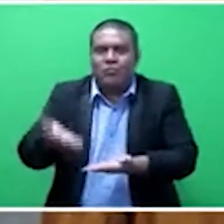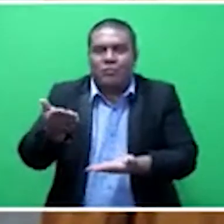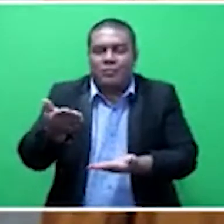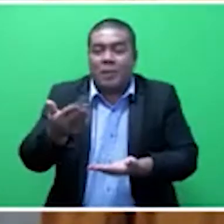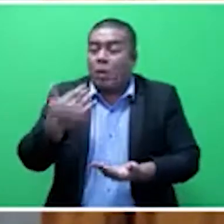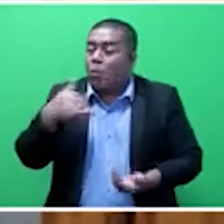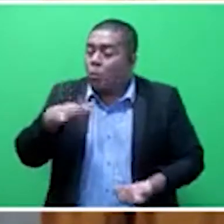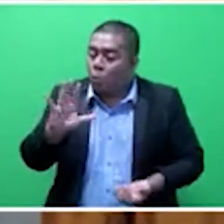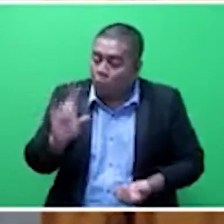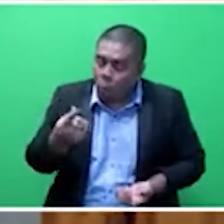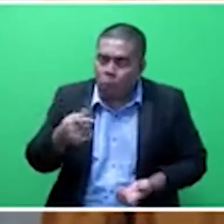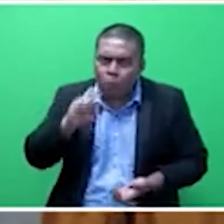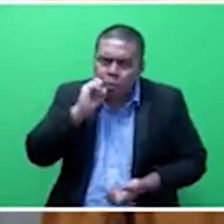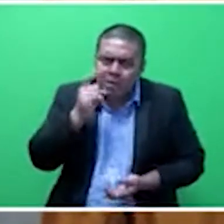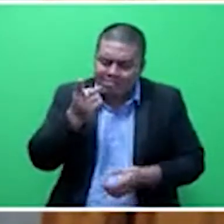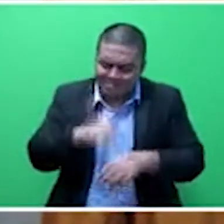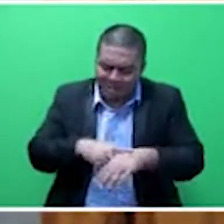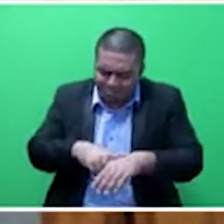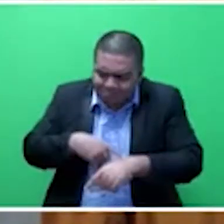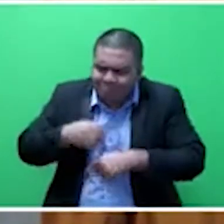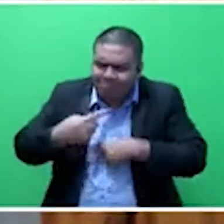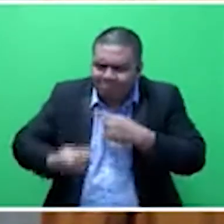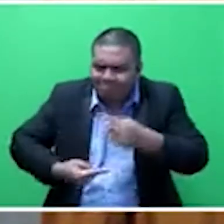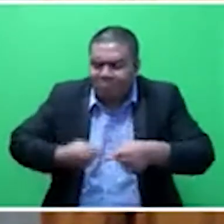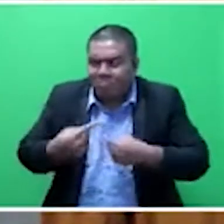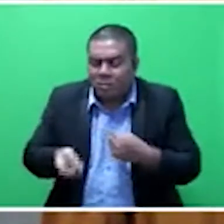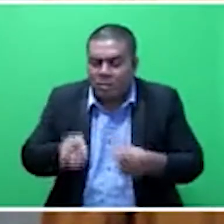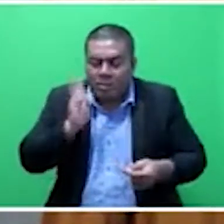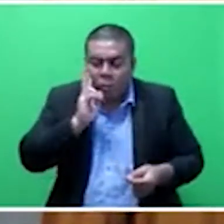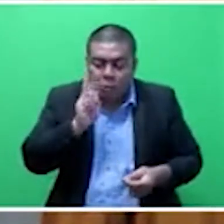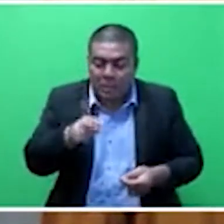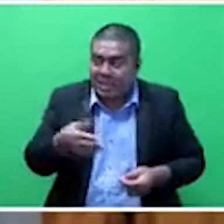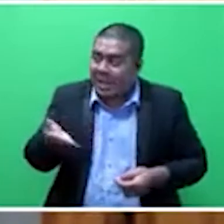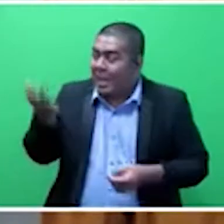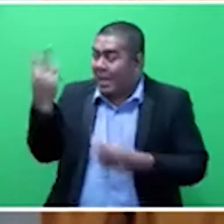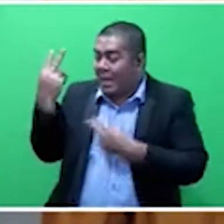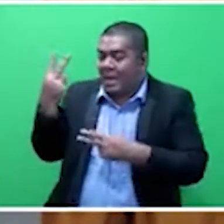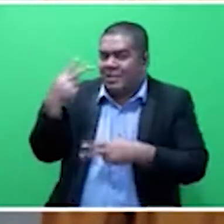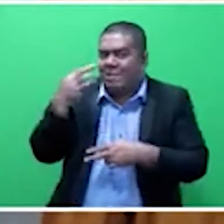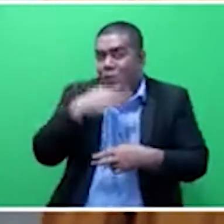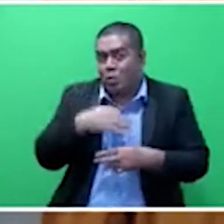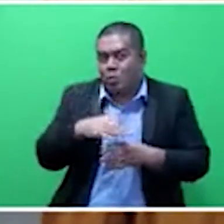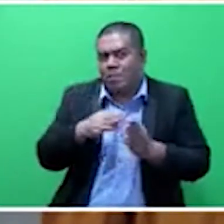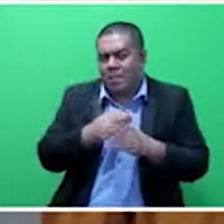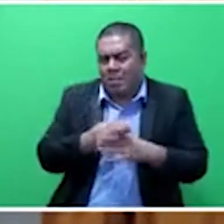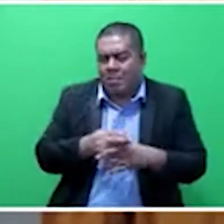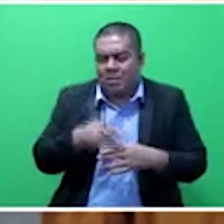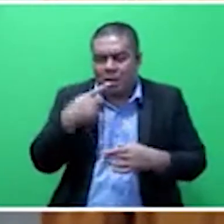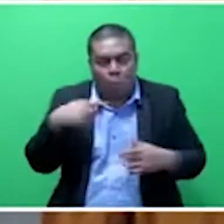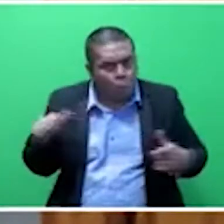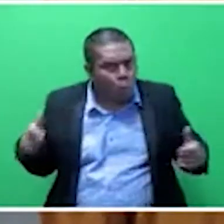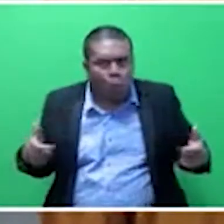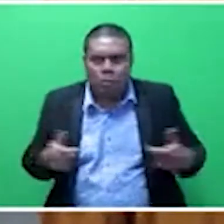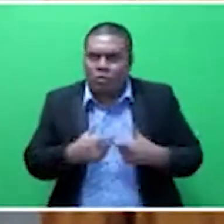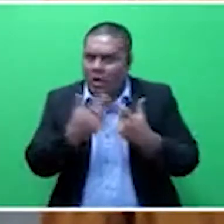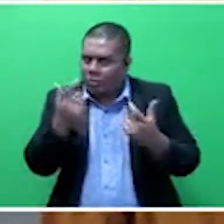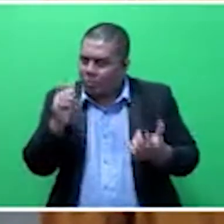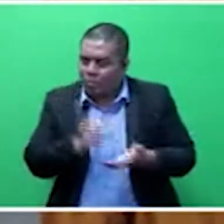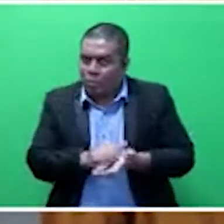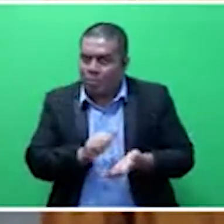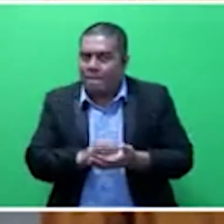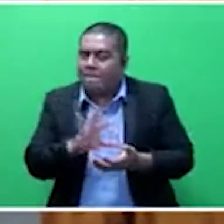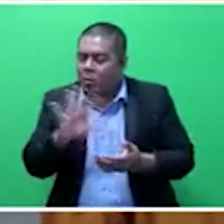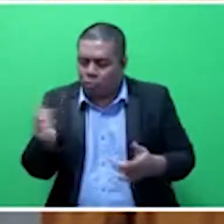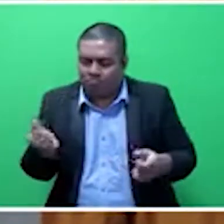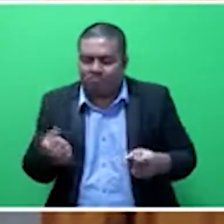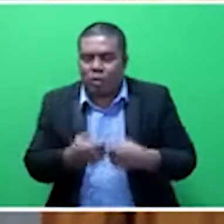take time, but this is a country that can look back on the last few months and say we had a hell of a challenge, but we met that challenge and